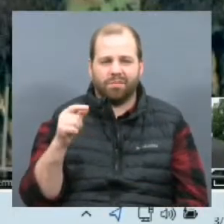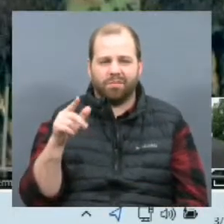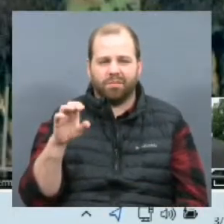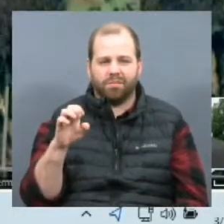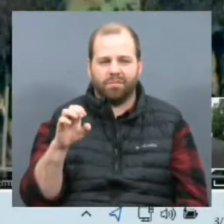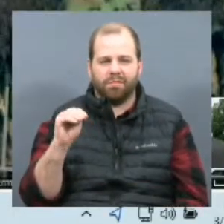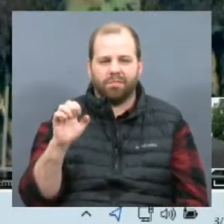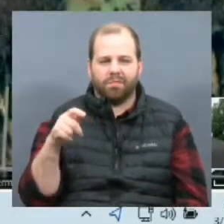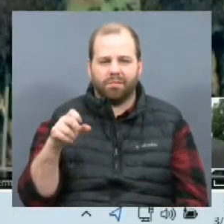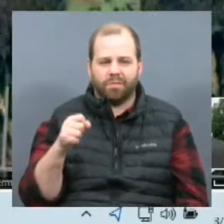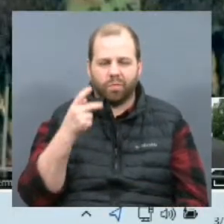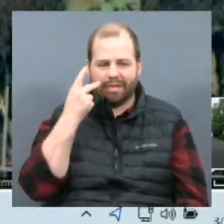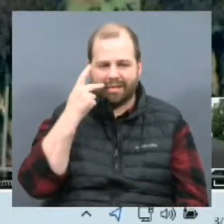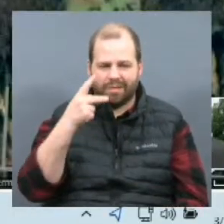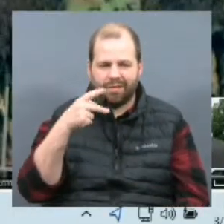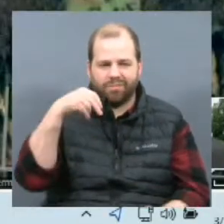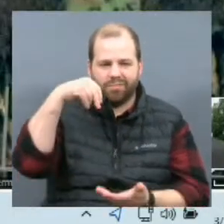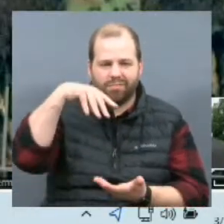eye?